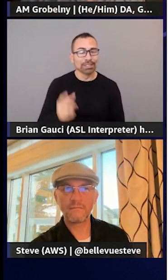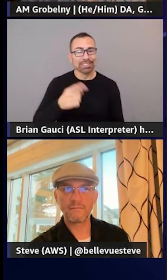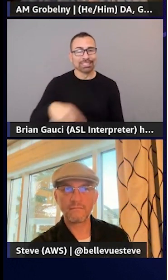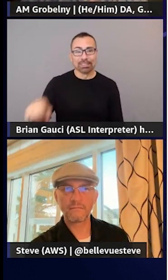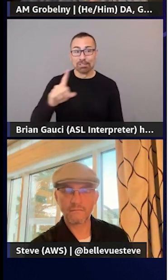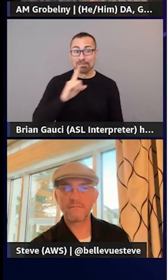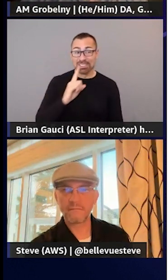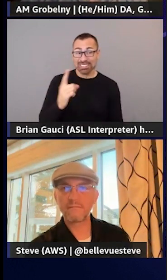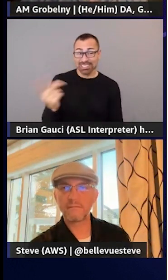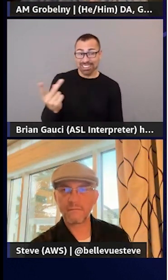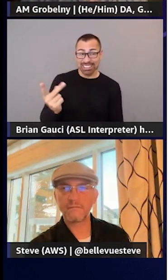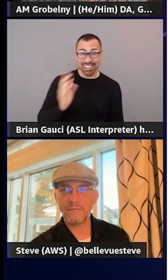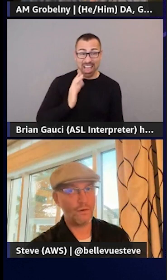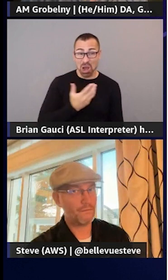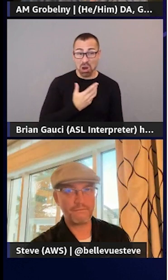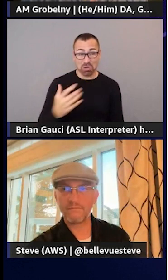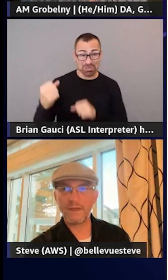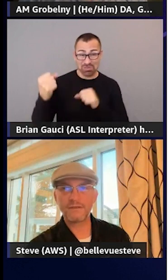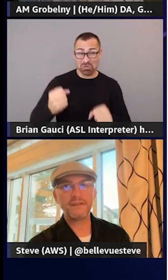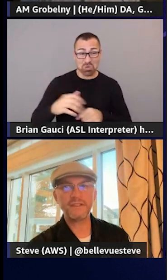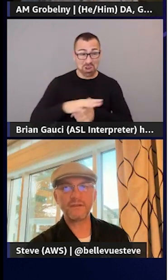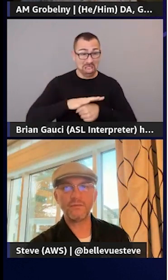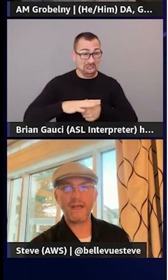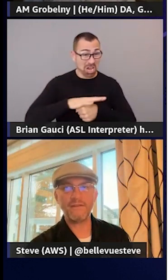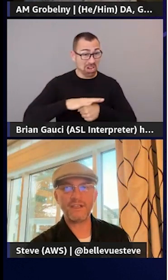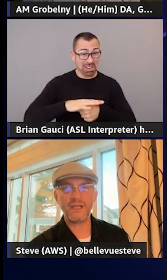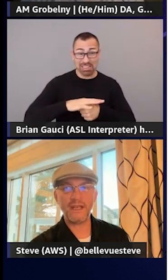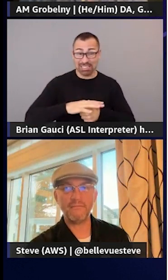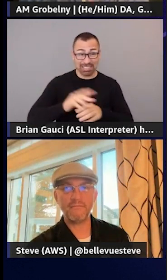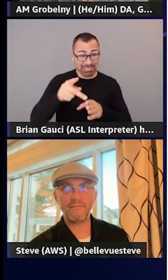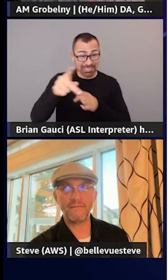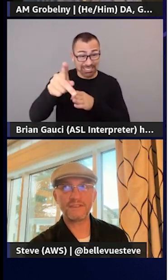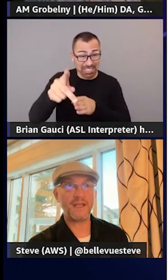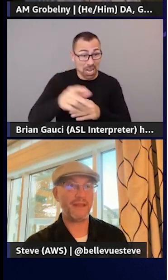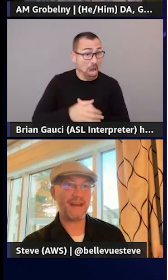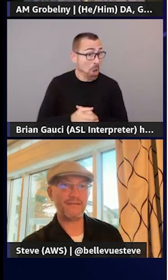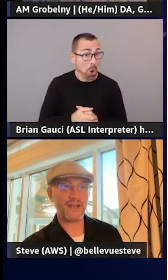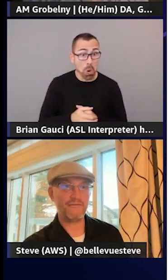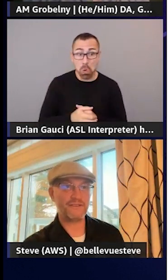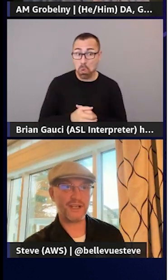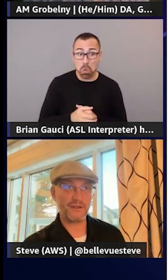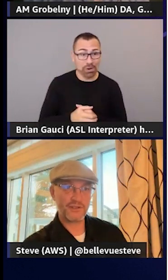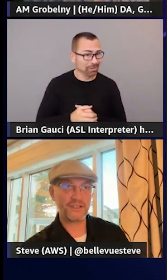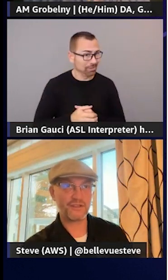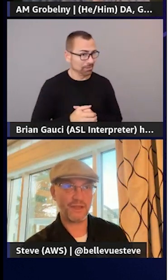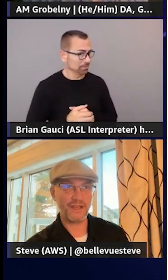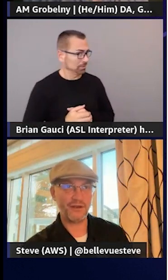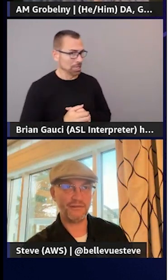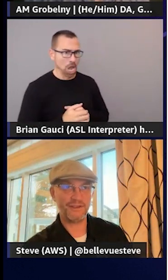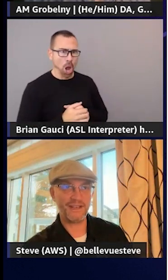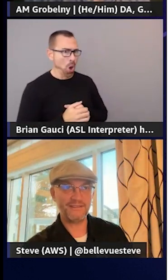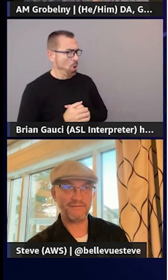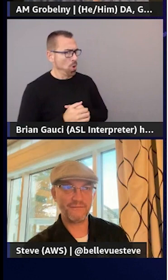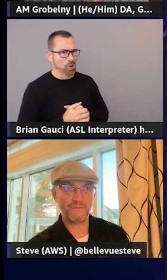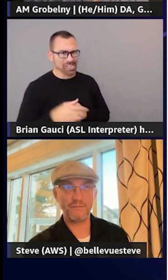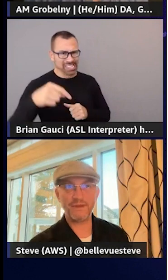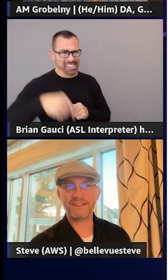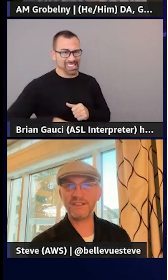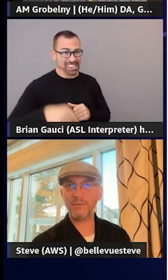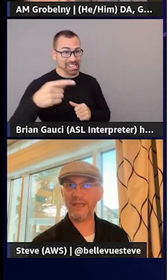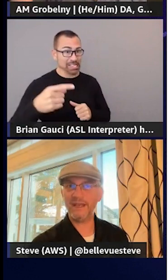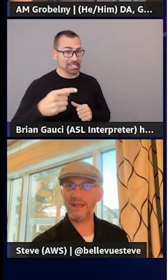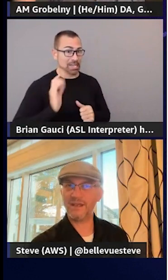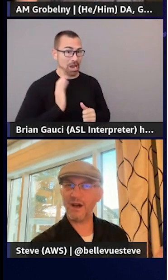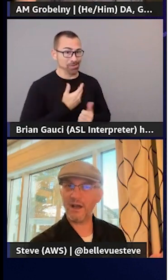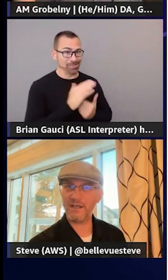it? Nope. Okay. So this is a good way of actually stepping out of your comfort zone and trying something new, right? Yes. But you're